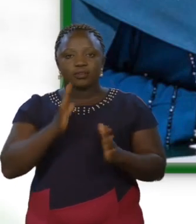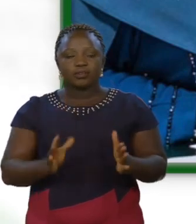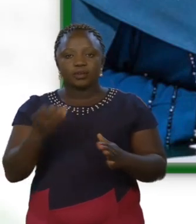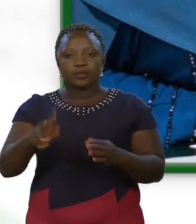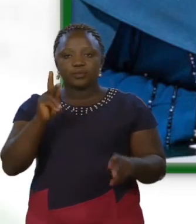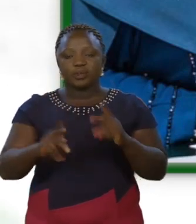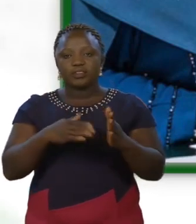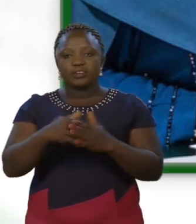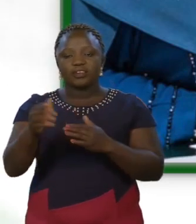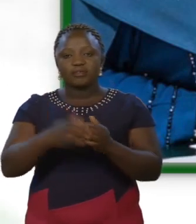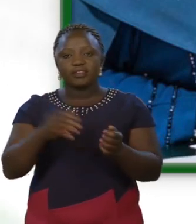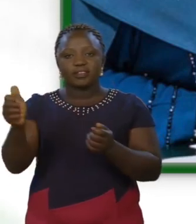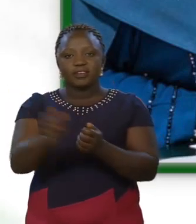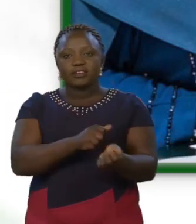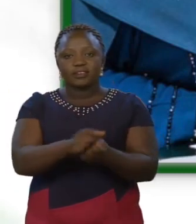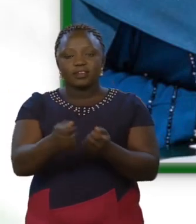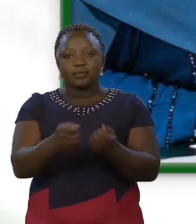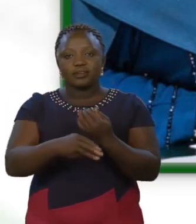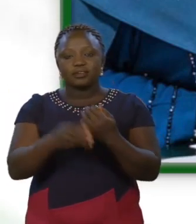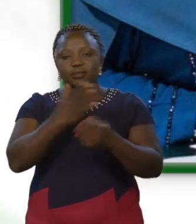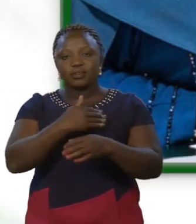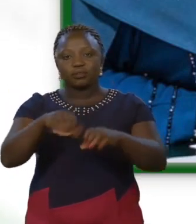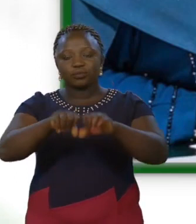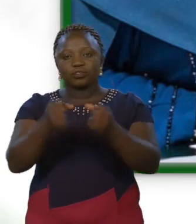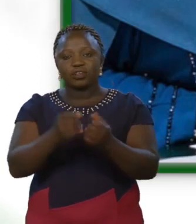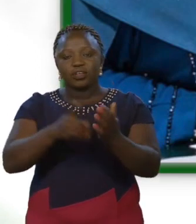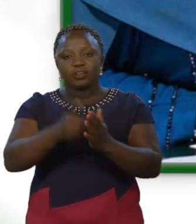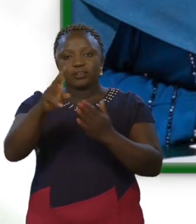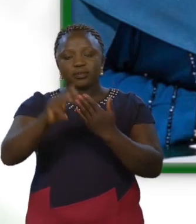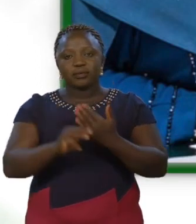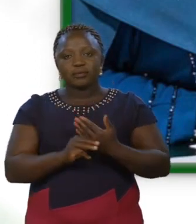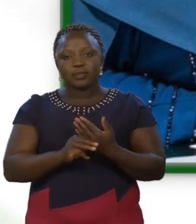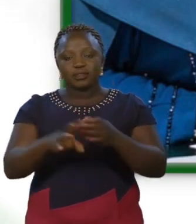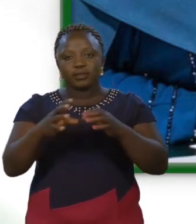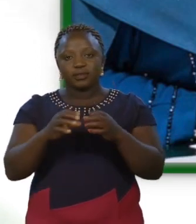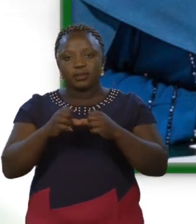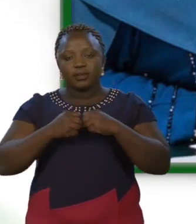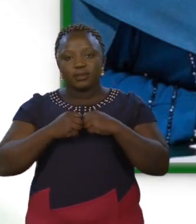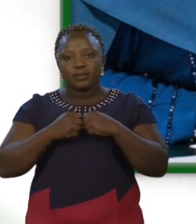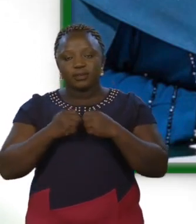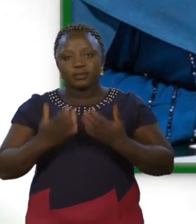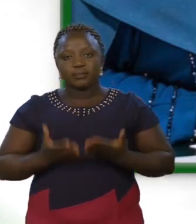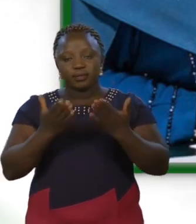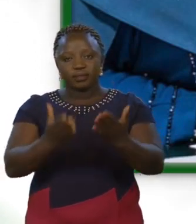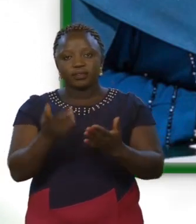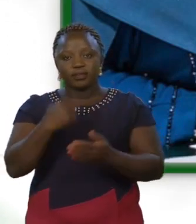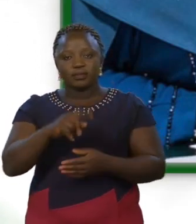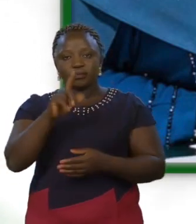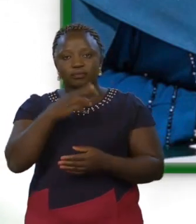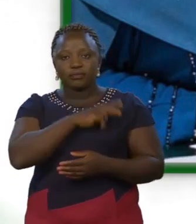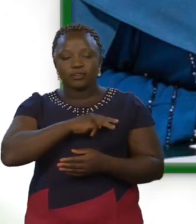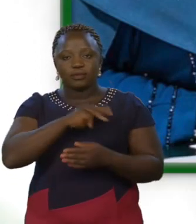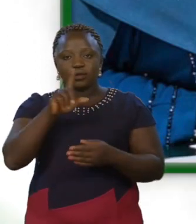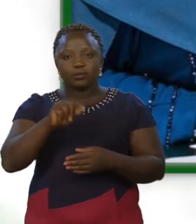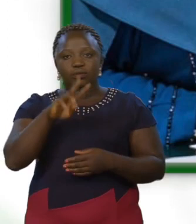Minister of Humanitarian Affairs, Disaster Management and Social Development Hajia Sadia Umar Farooq has presented